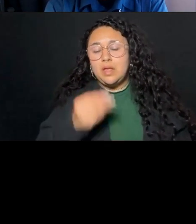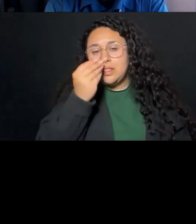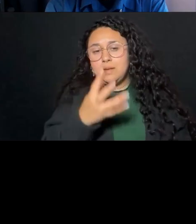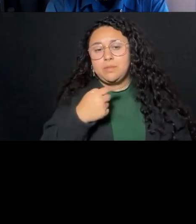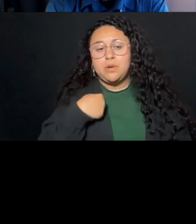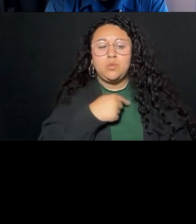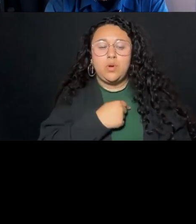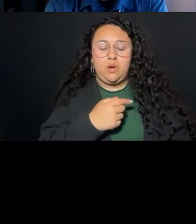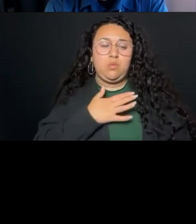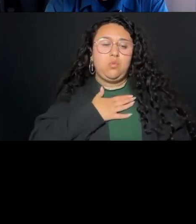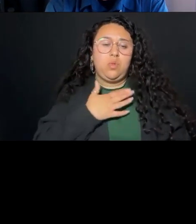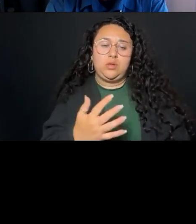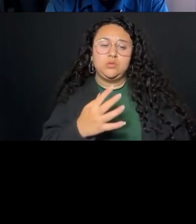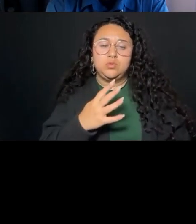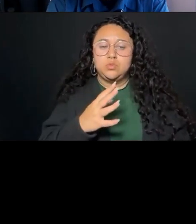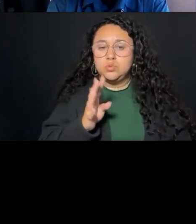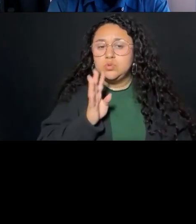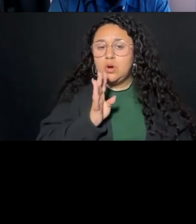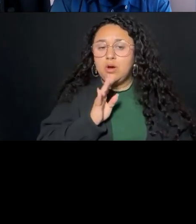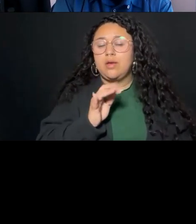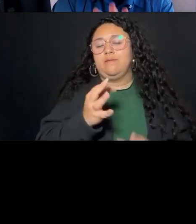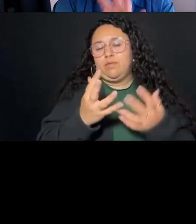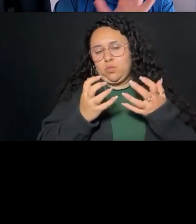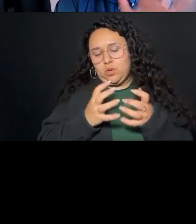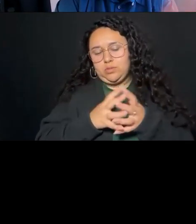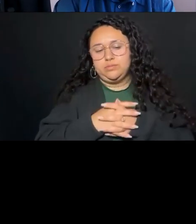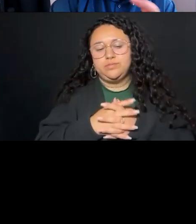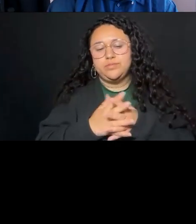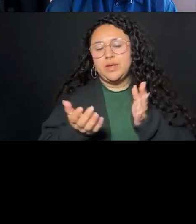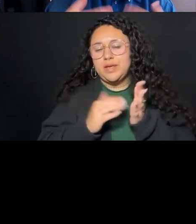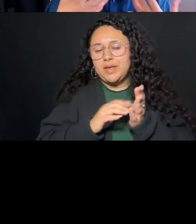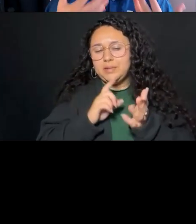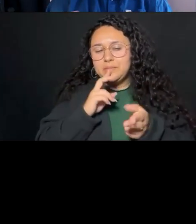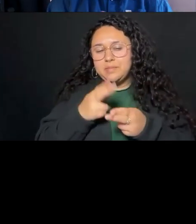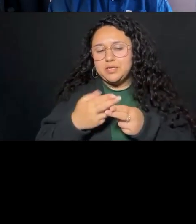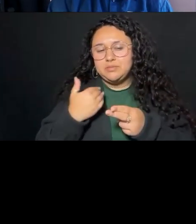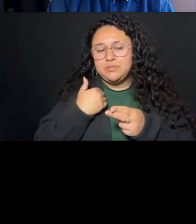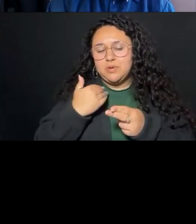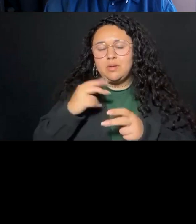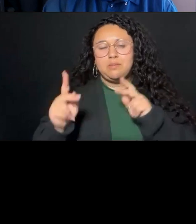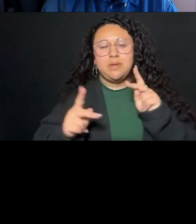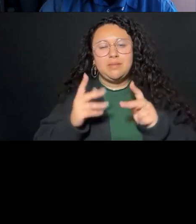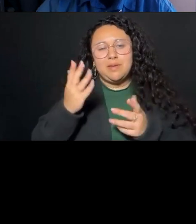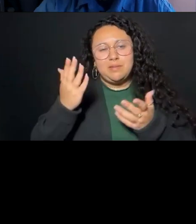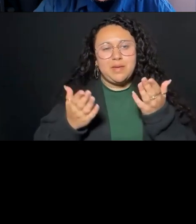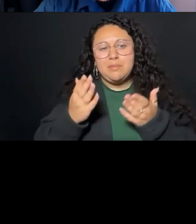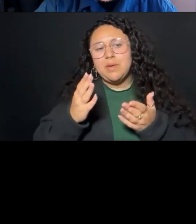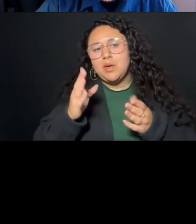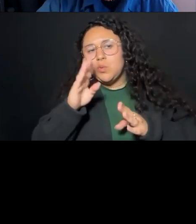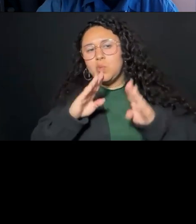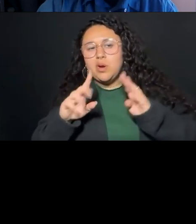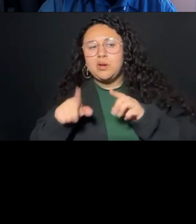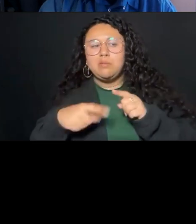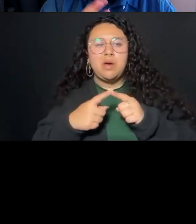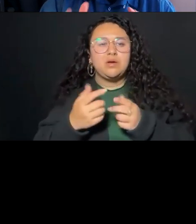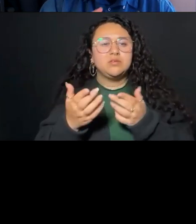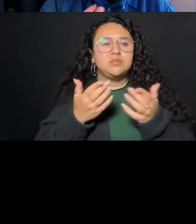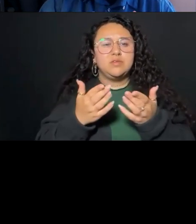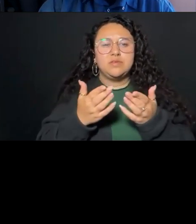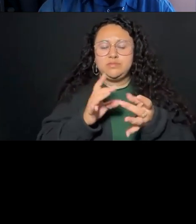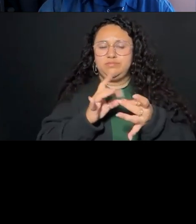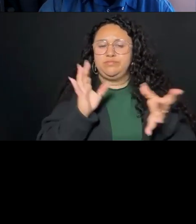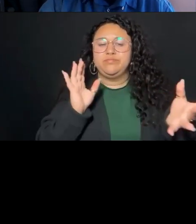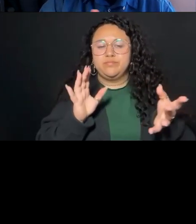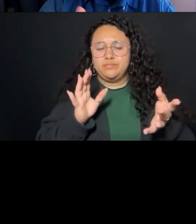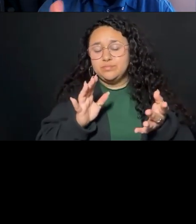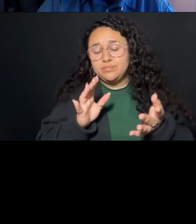talking if and when they want to. Again, I mentioned before, like, people might be worried about losing services, and that can go